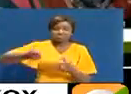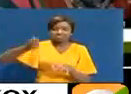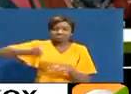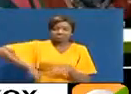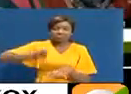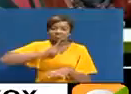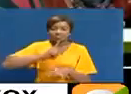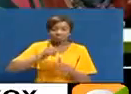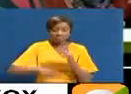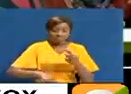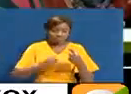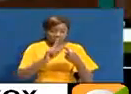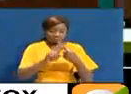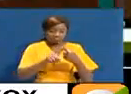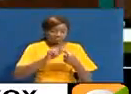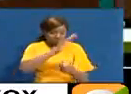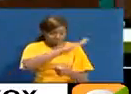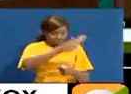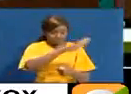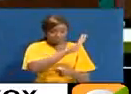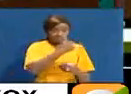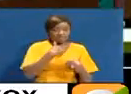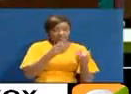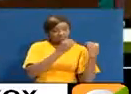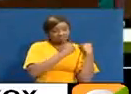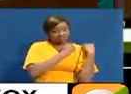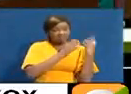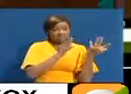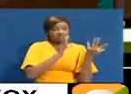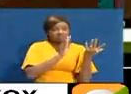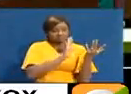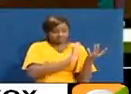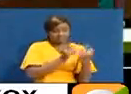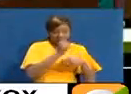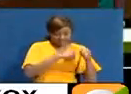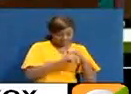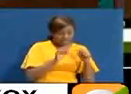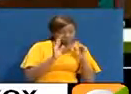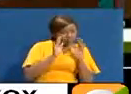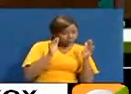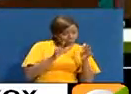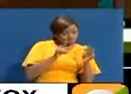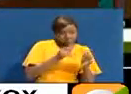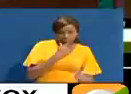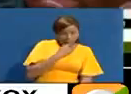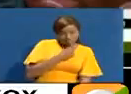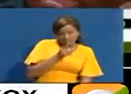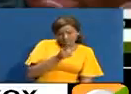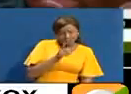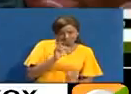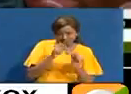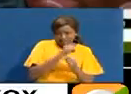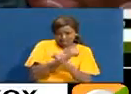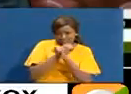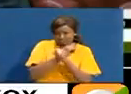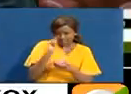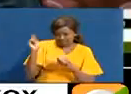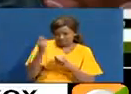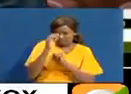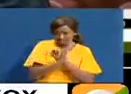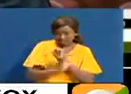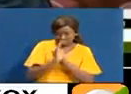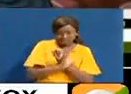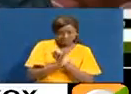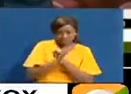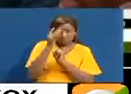It said two things: that one, Parliament was within its mandate to question, her commitment to defending Kenya's security interests abroad,